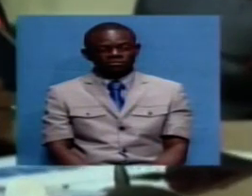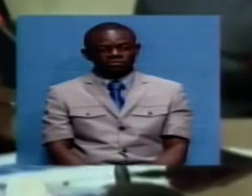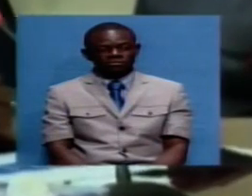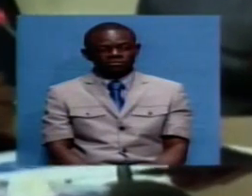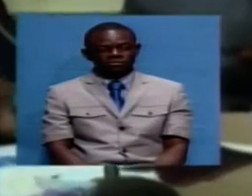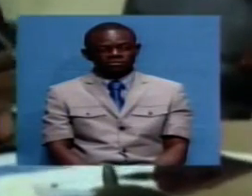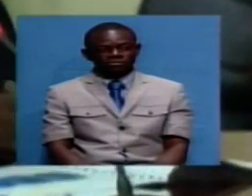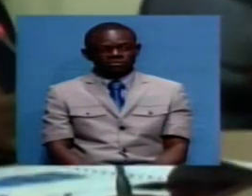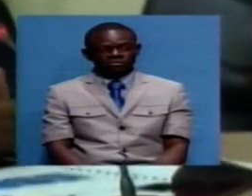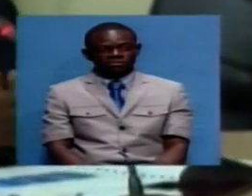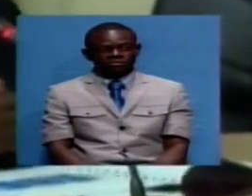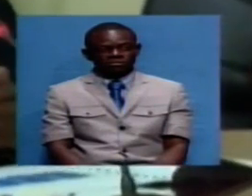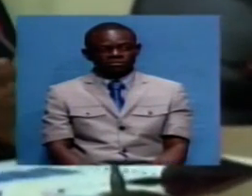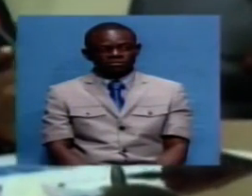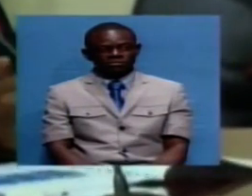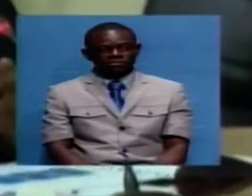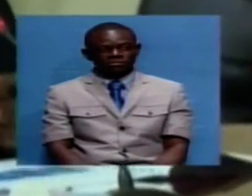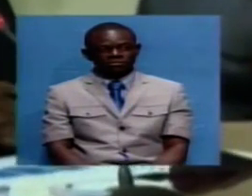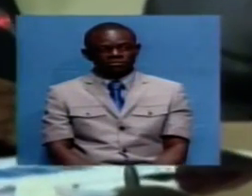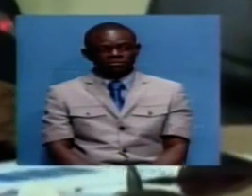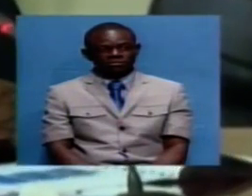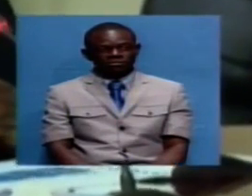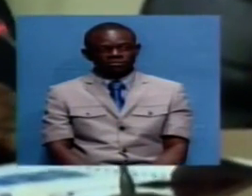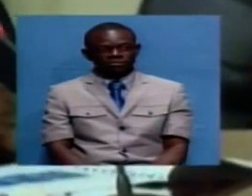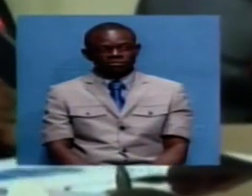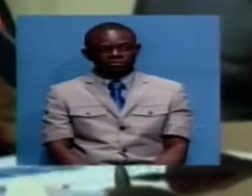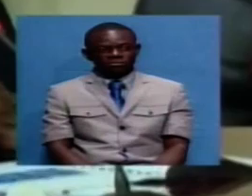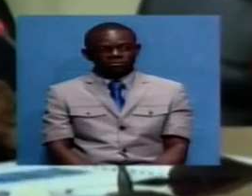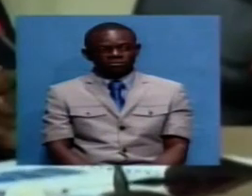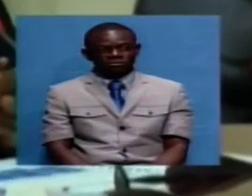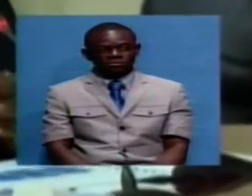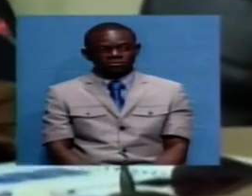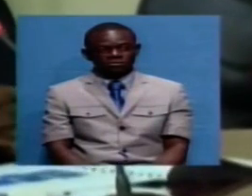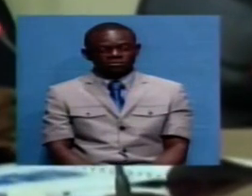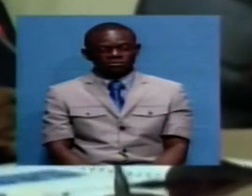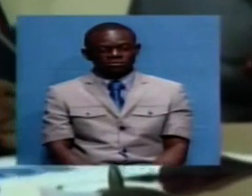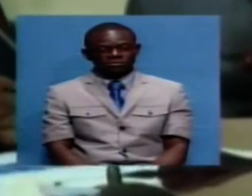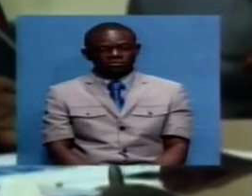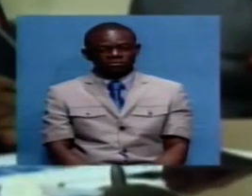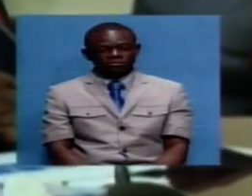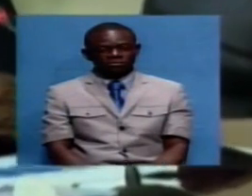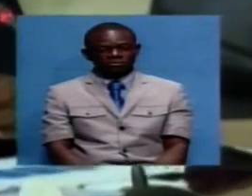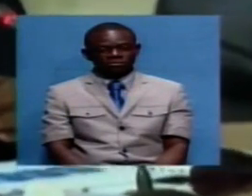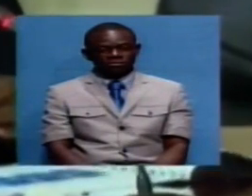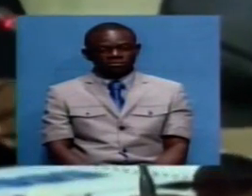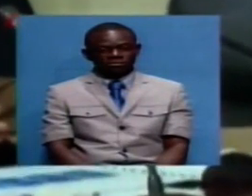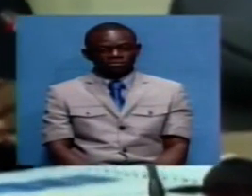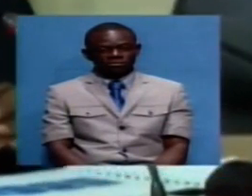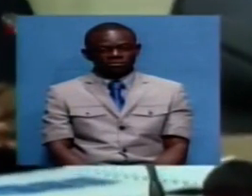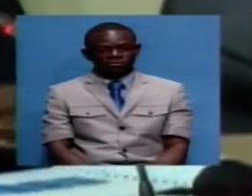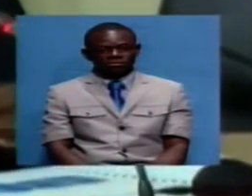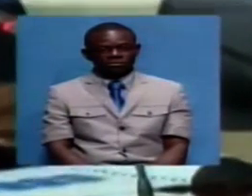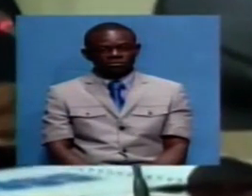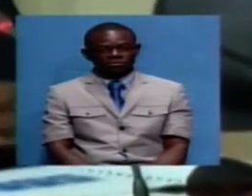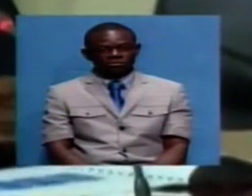small business people who have support. And in this regard, there's the Bankers Association of the banks would like to pledge 100,000